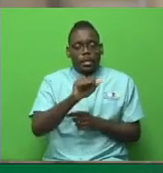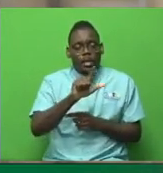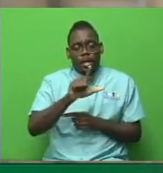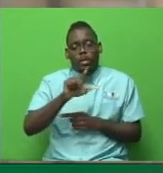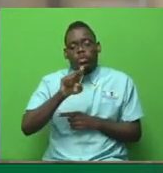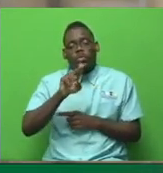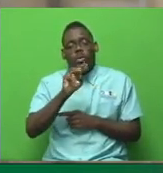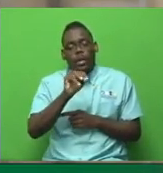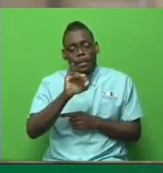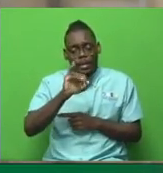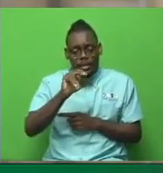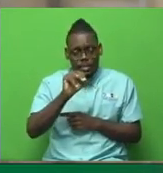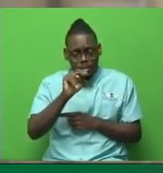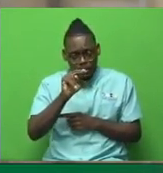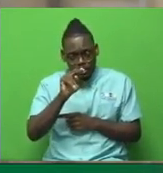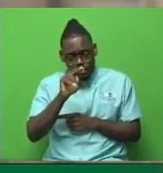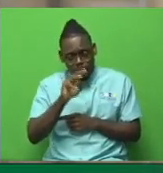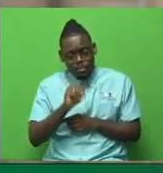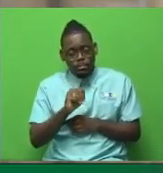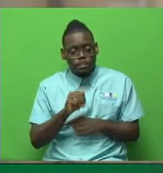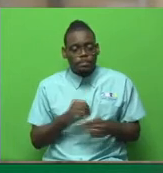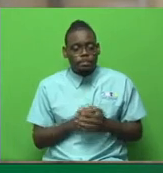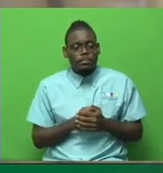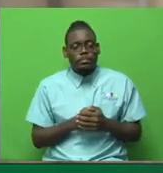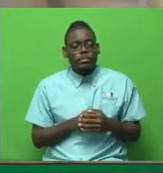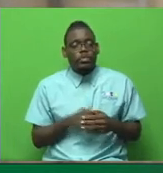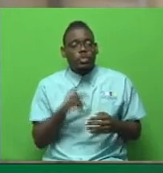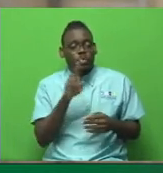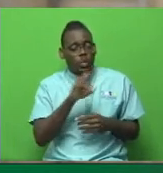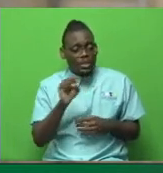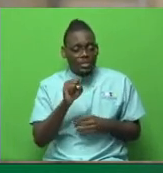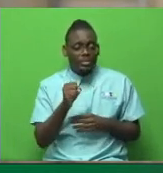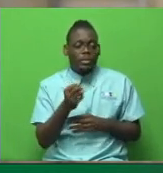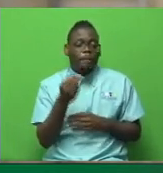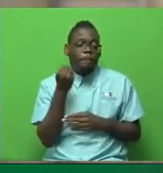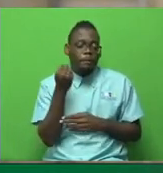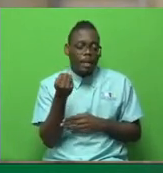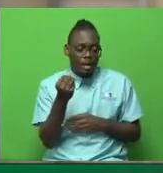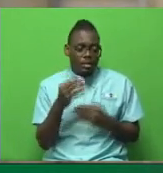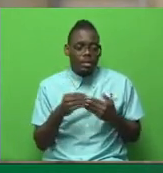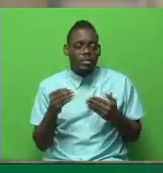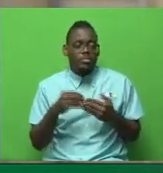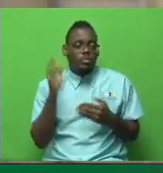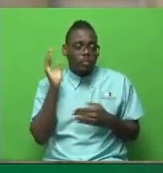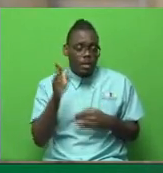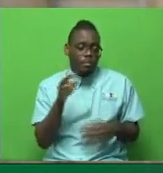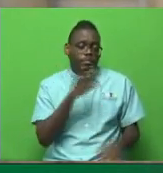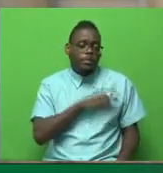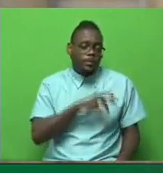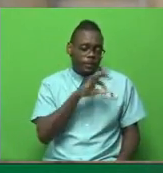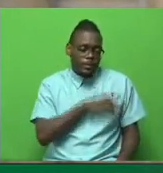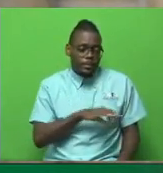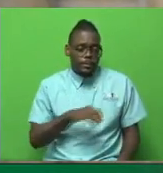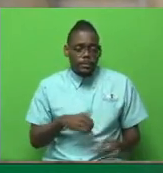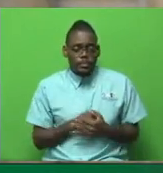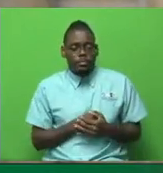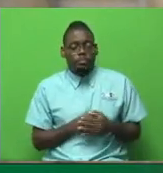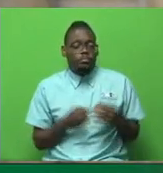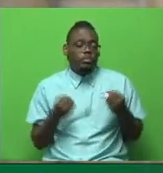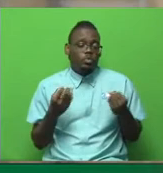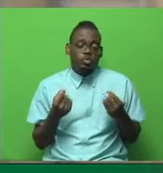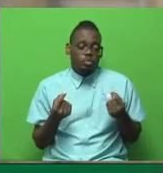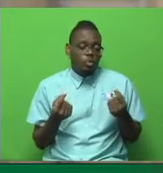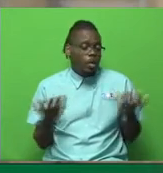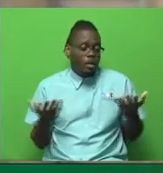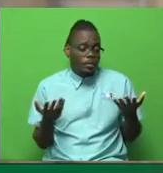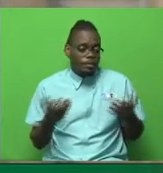us million dollars Madam speaker Madam speaker what we are doing here is very extremely Forward